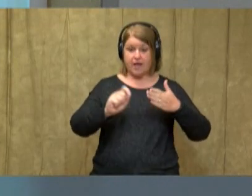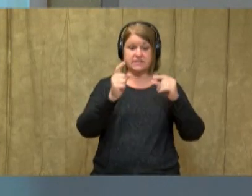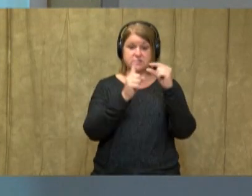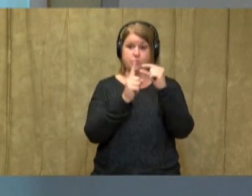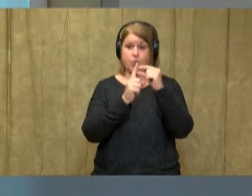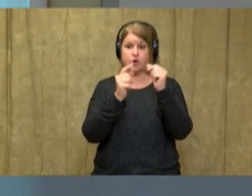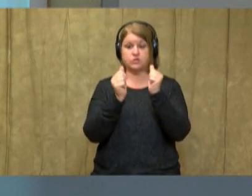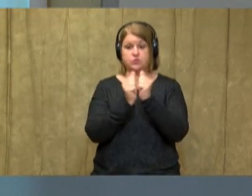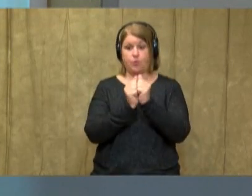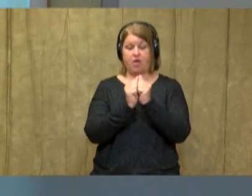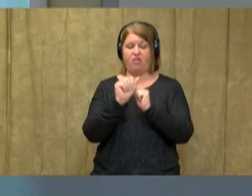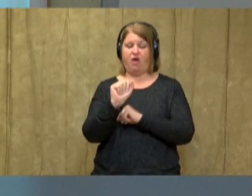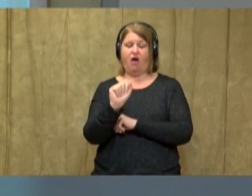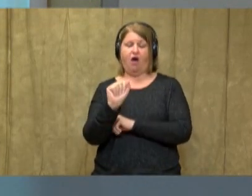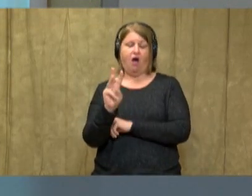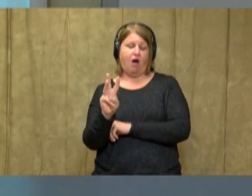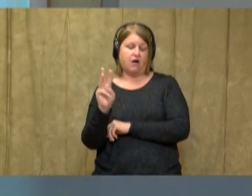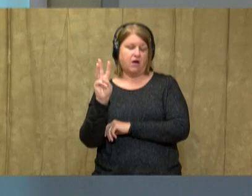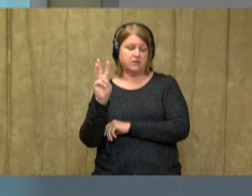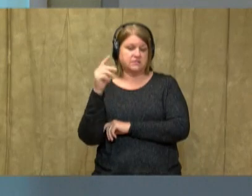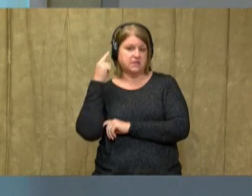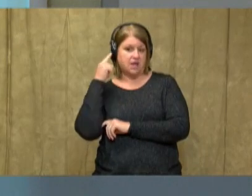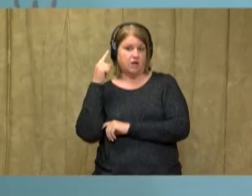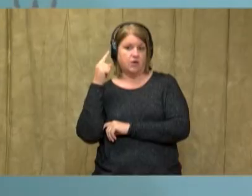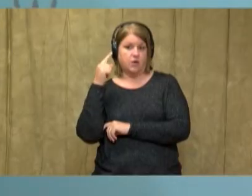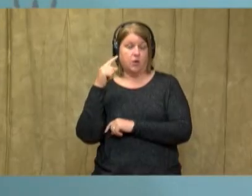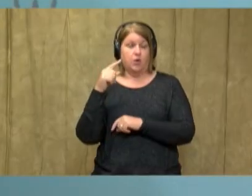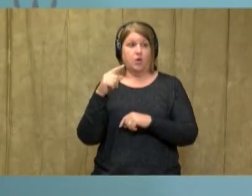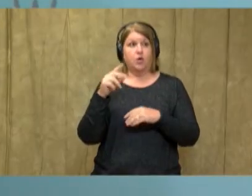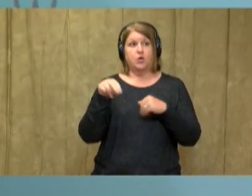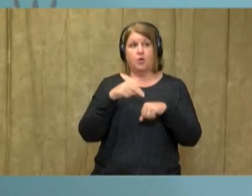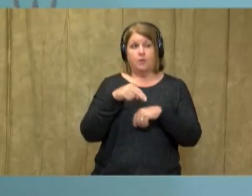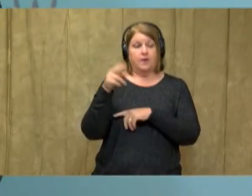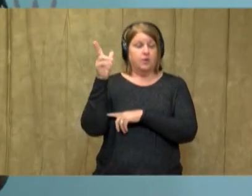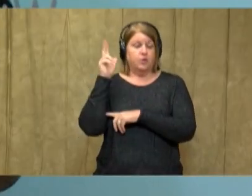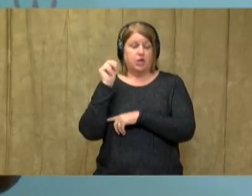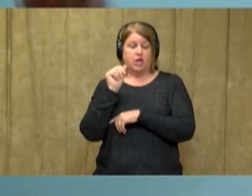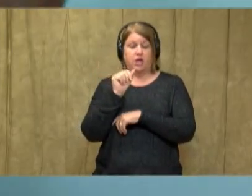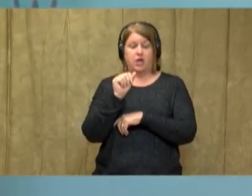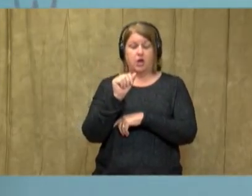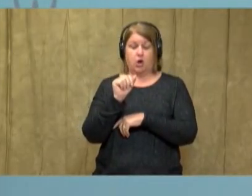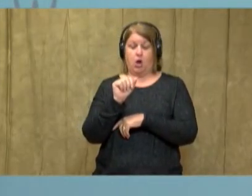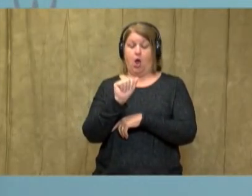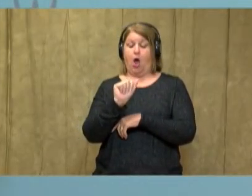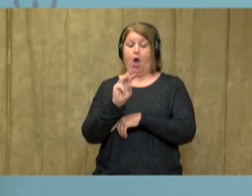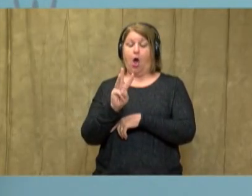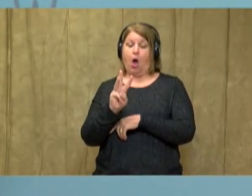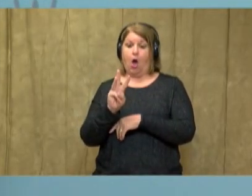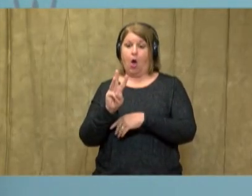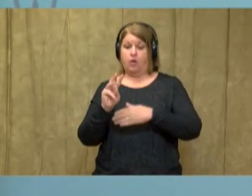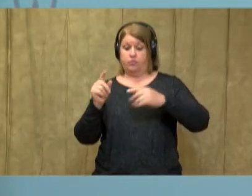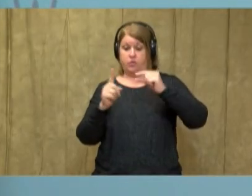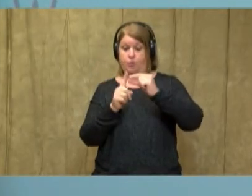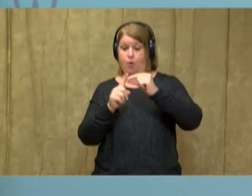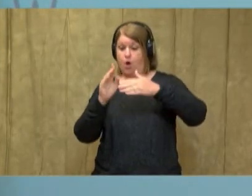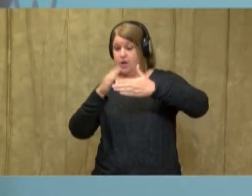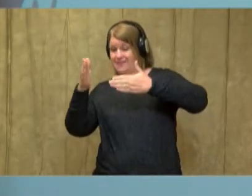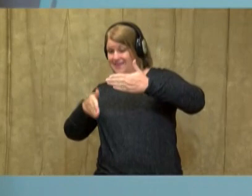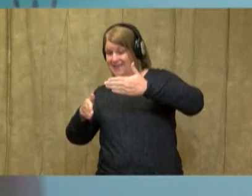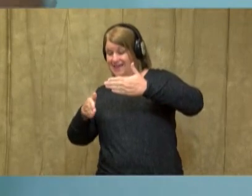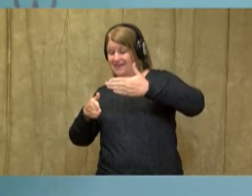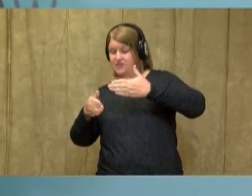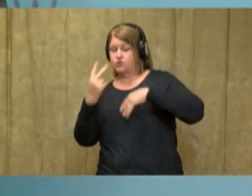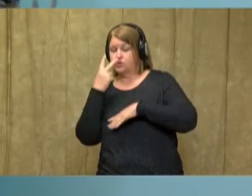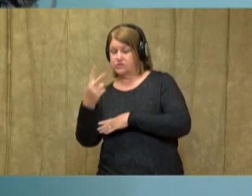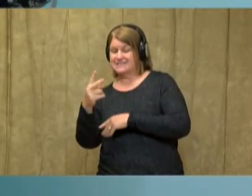ah. Now, usually the word, when you hear ah at the end of a word, it's going to be the letters